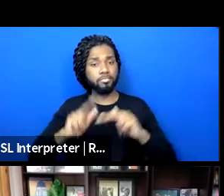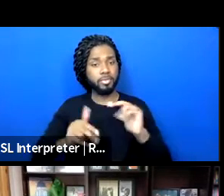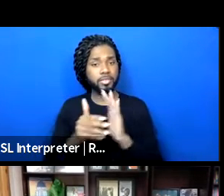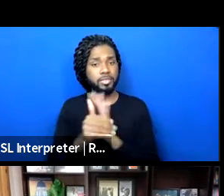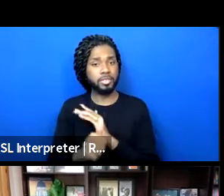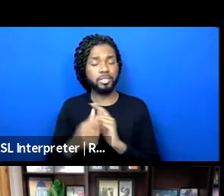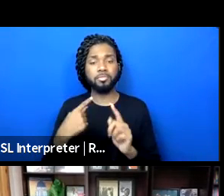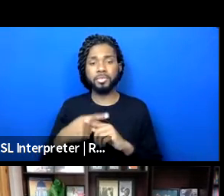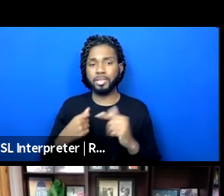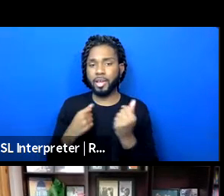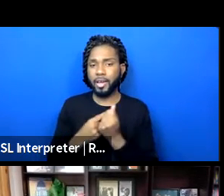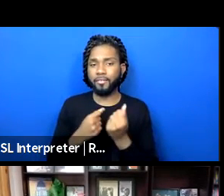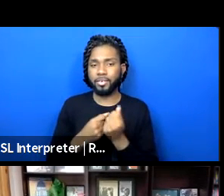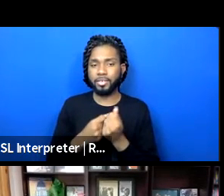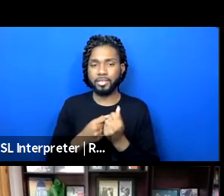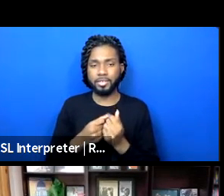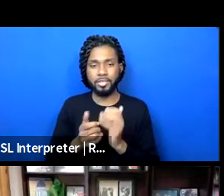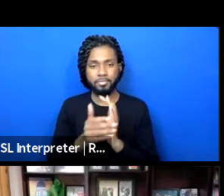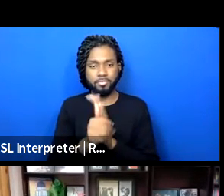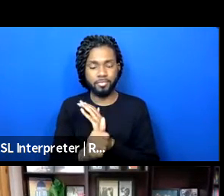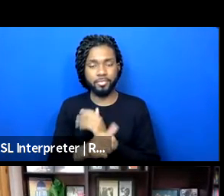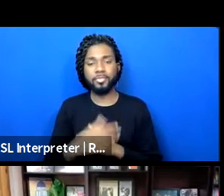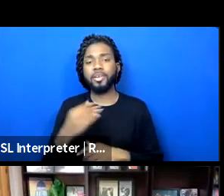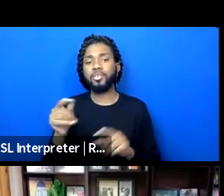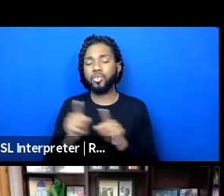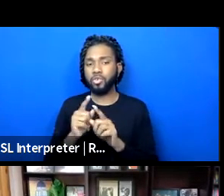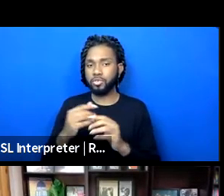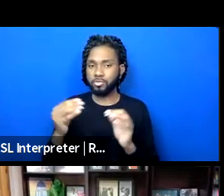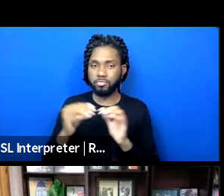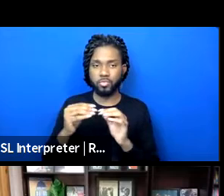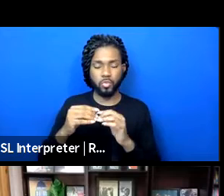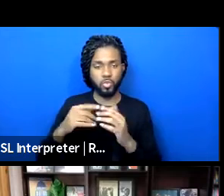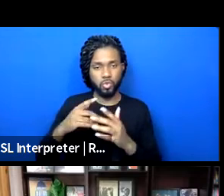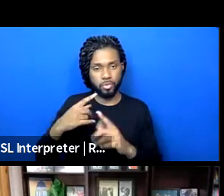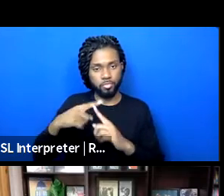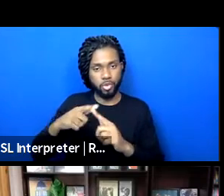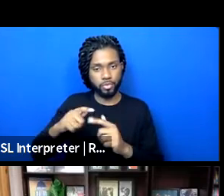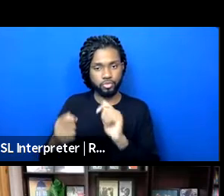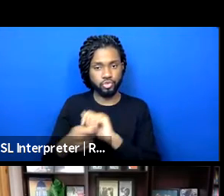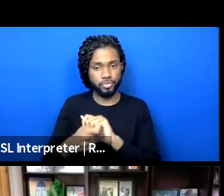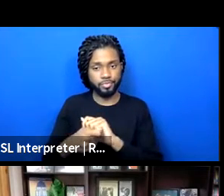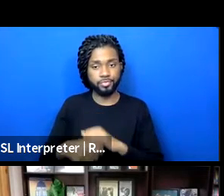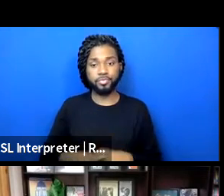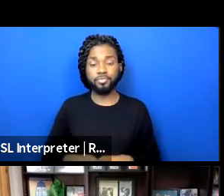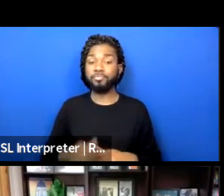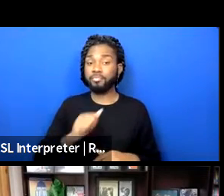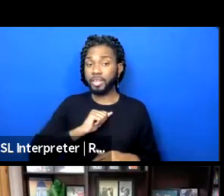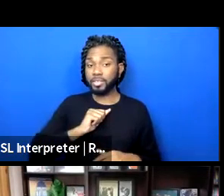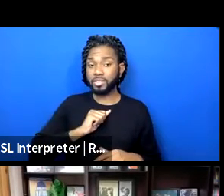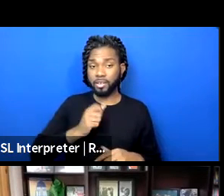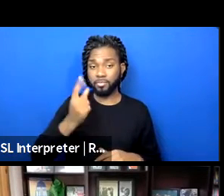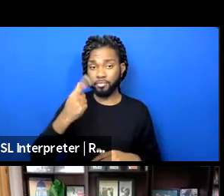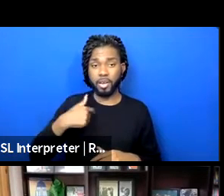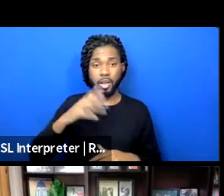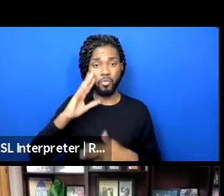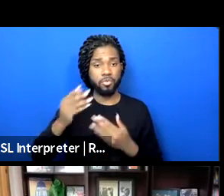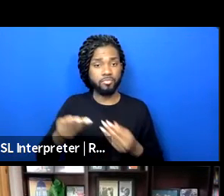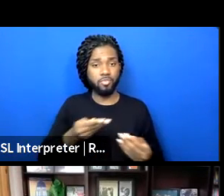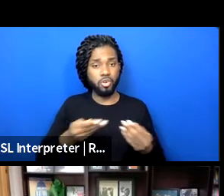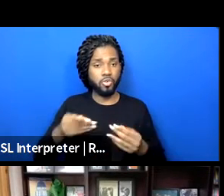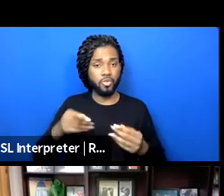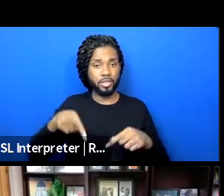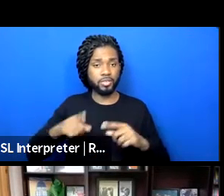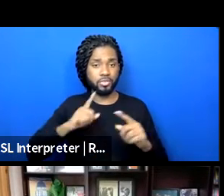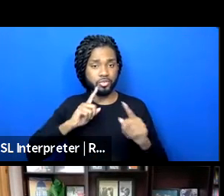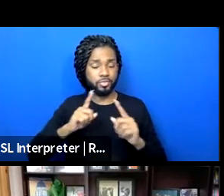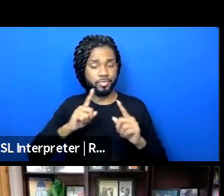advocacy muscles, and move toward positive change. For me, while I am moderating and facilitating this